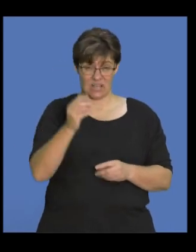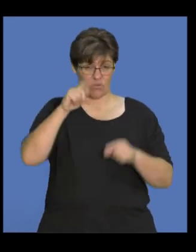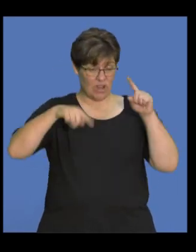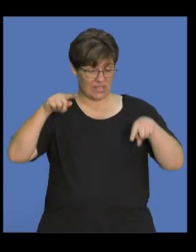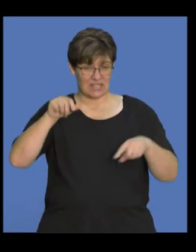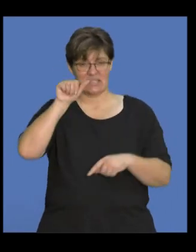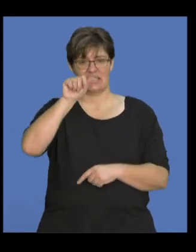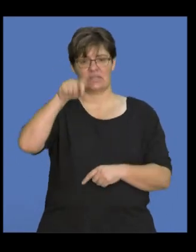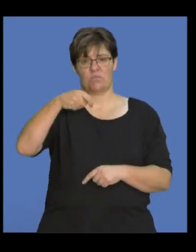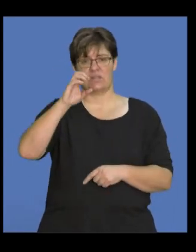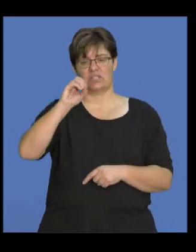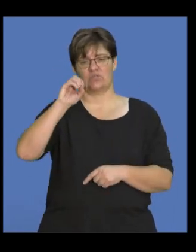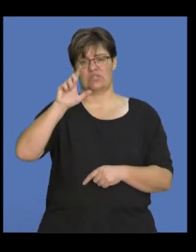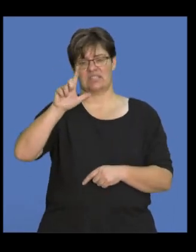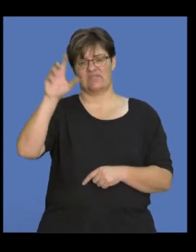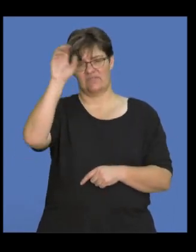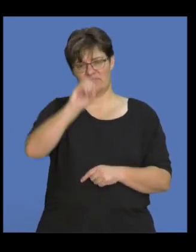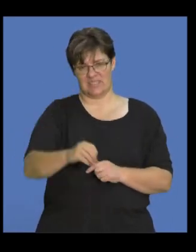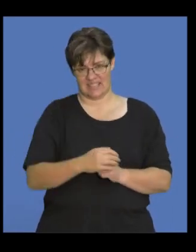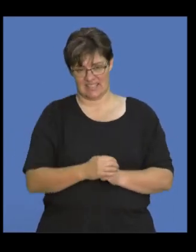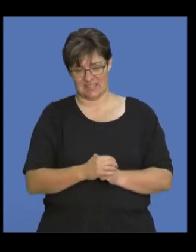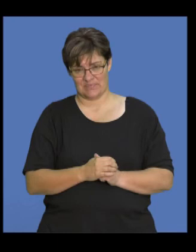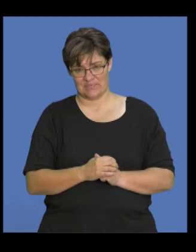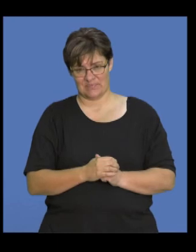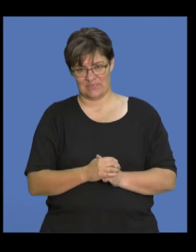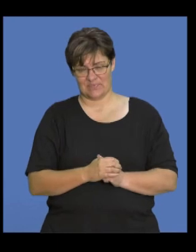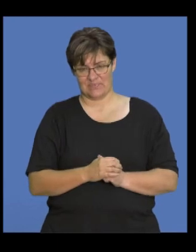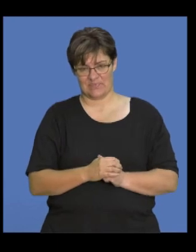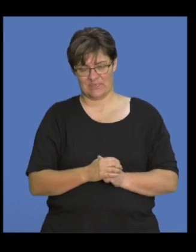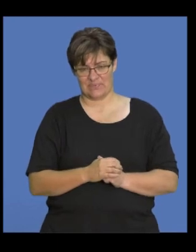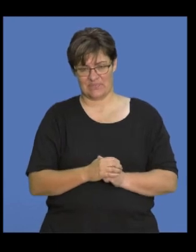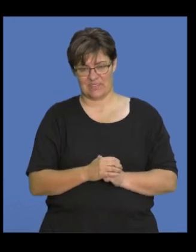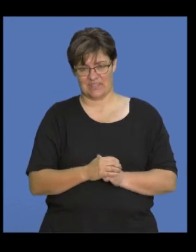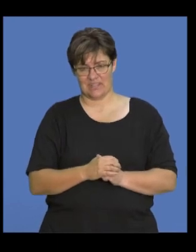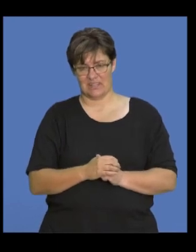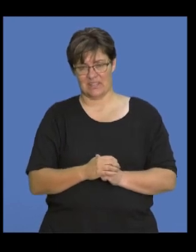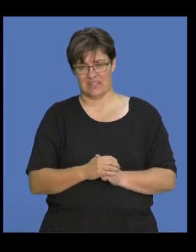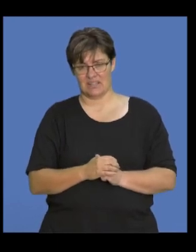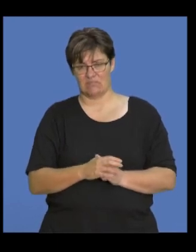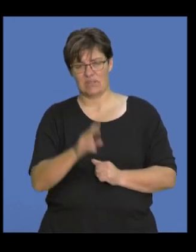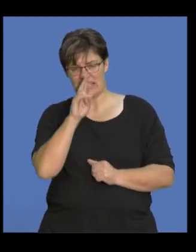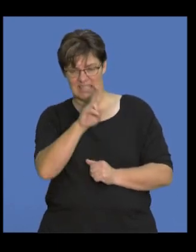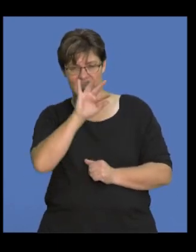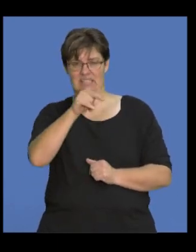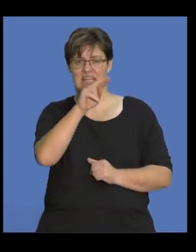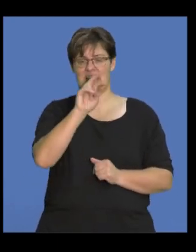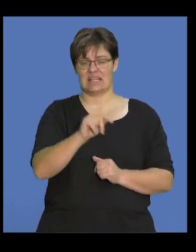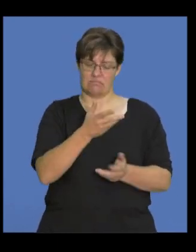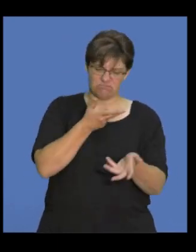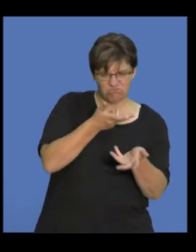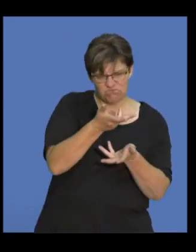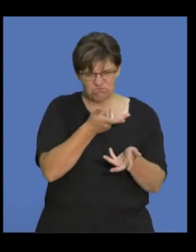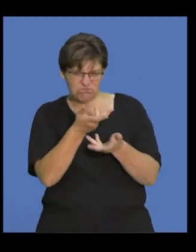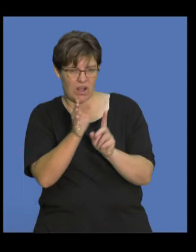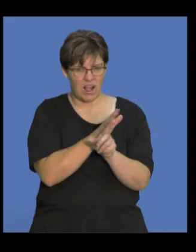I think, yes, 0.7%. So you can see that's how much Janet can then talk to the bank